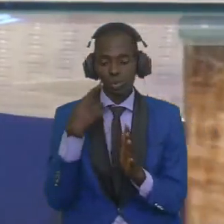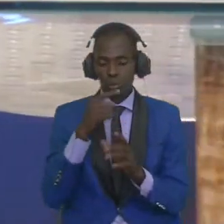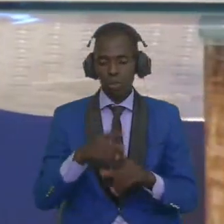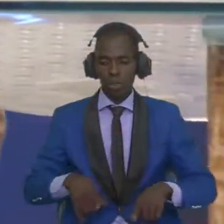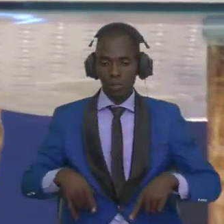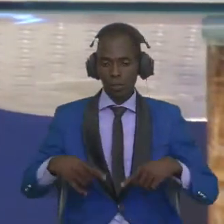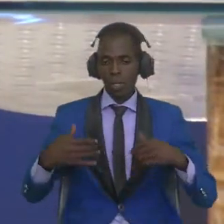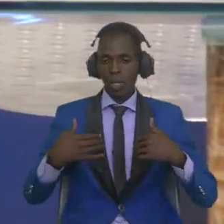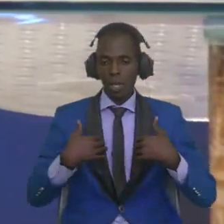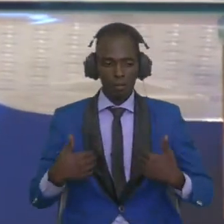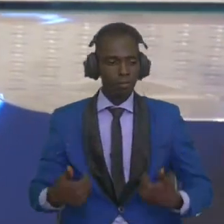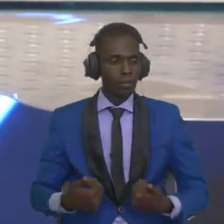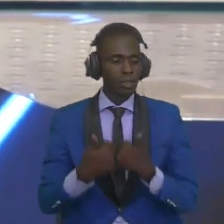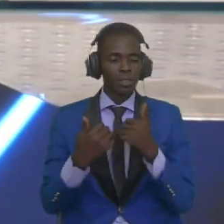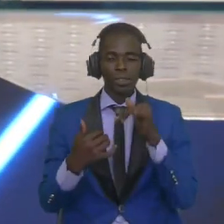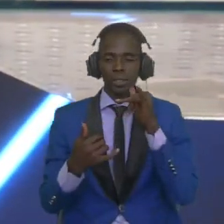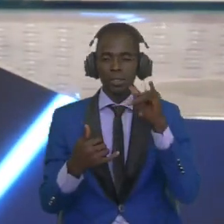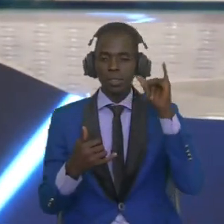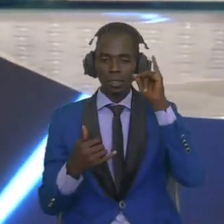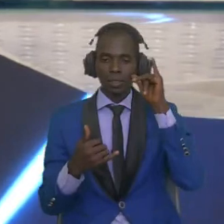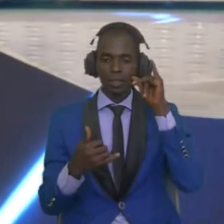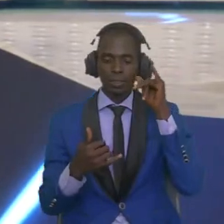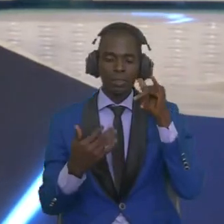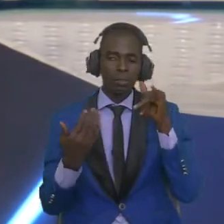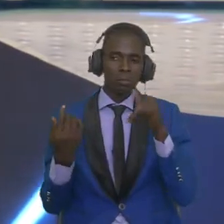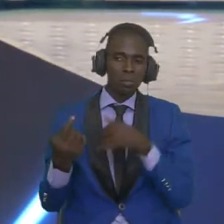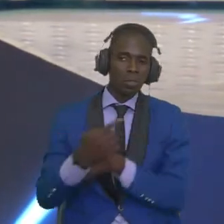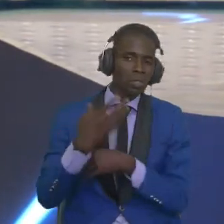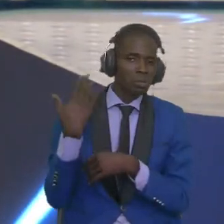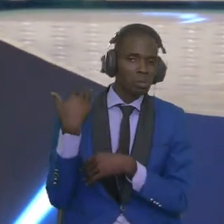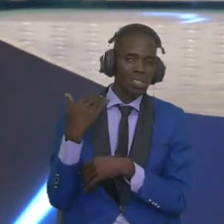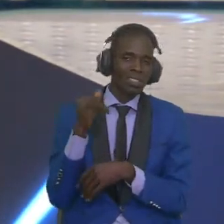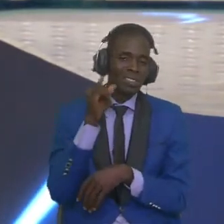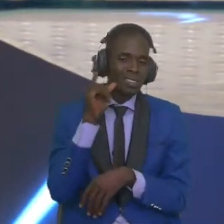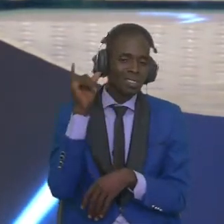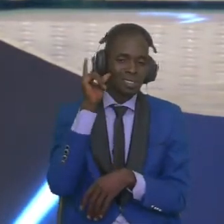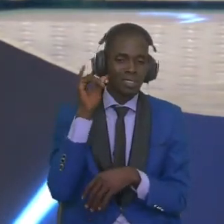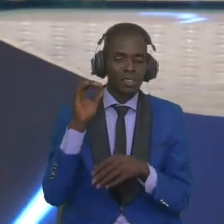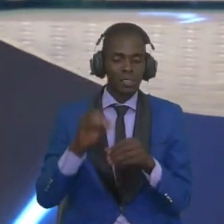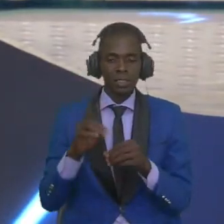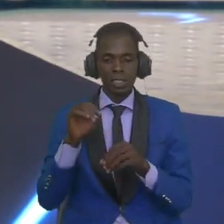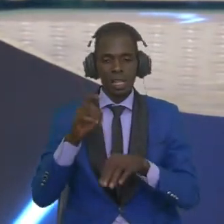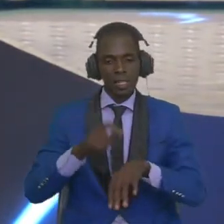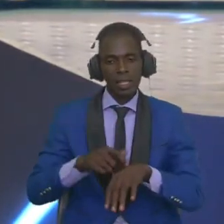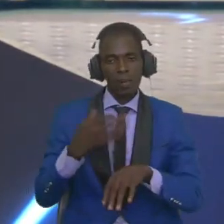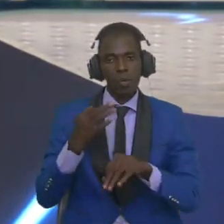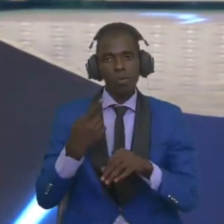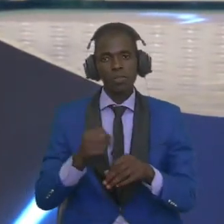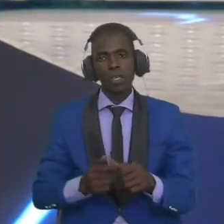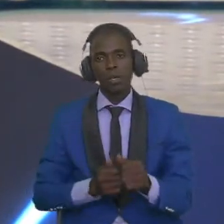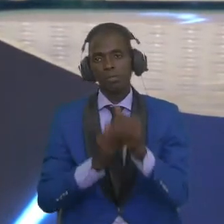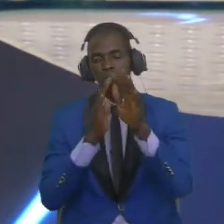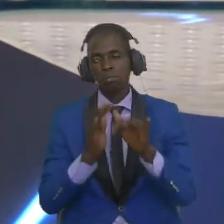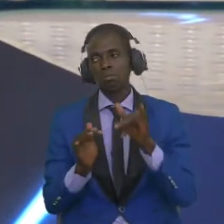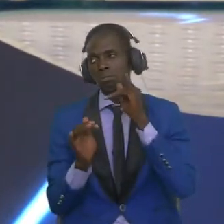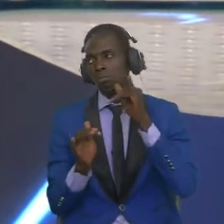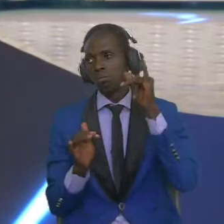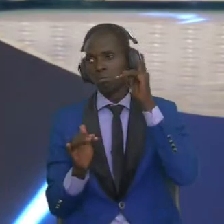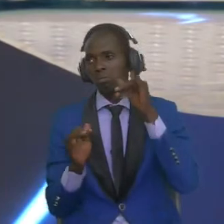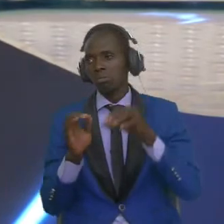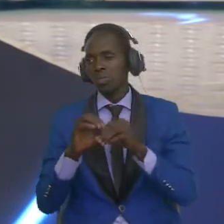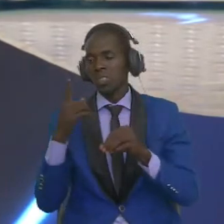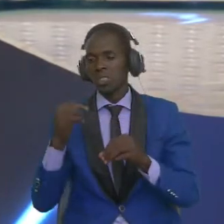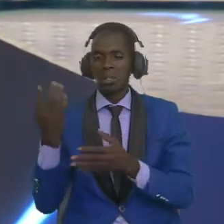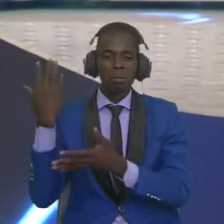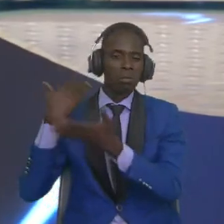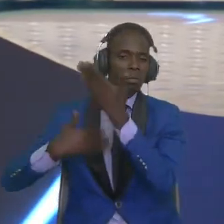faced challenges yesterday, days gone by, yesterday in the time of the apostles, yesterday in the